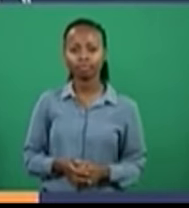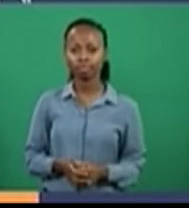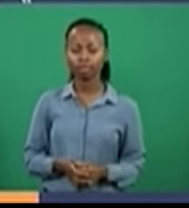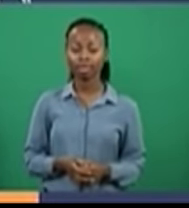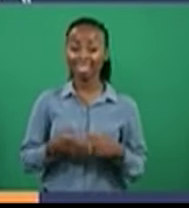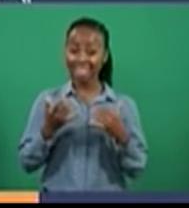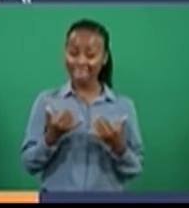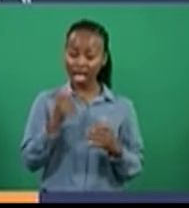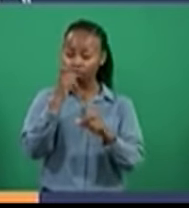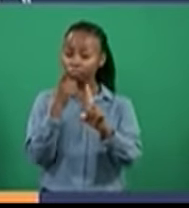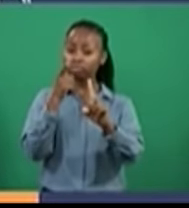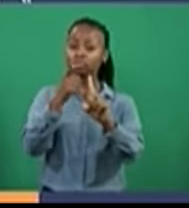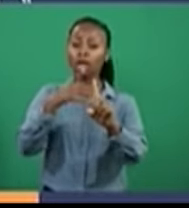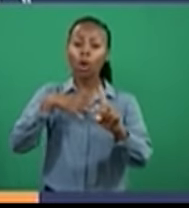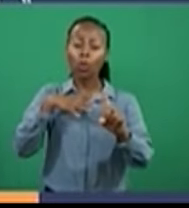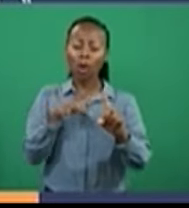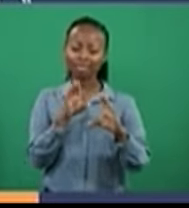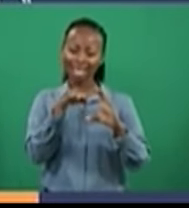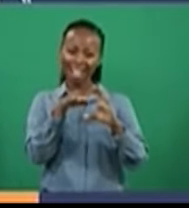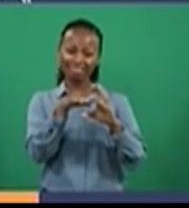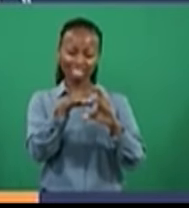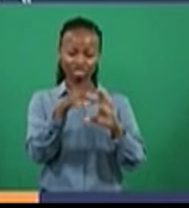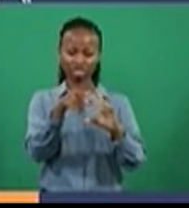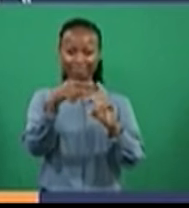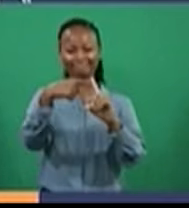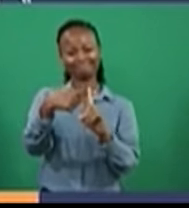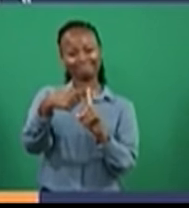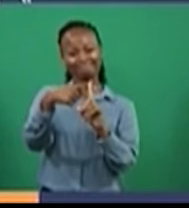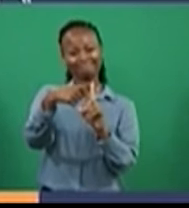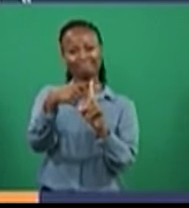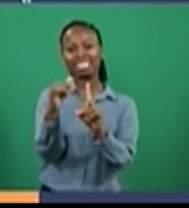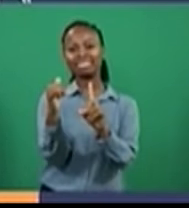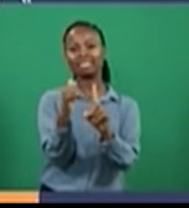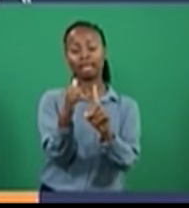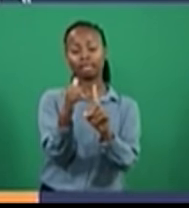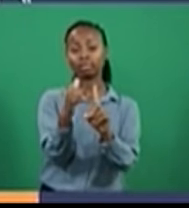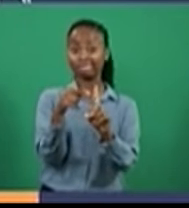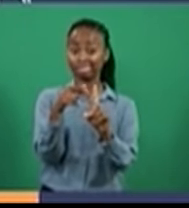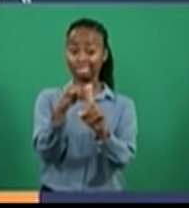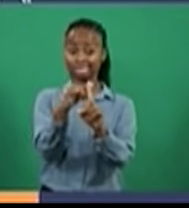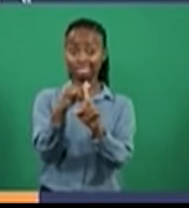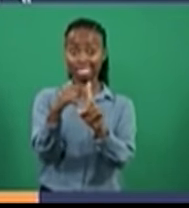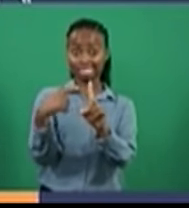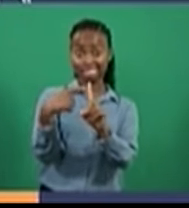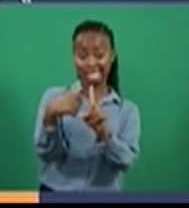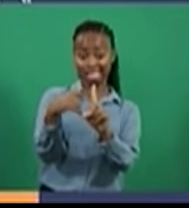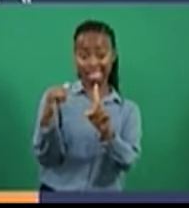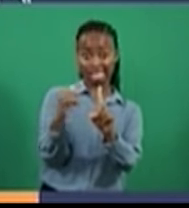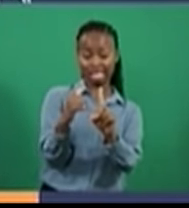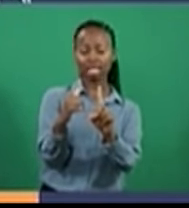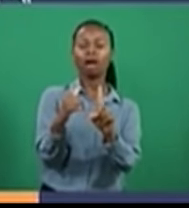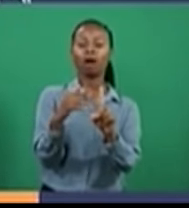Stabilizing inflation at the midpoint of the target band will improve the economic outlook